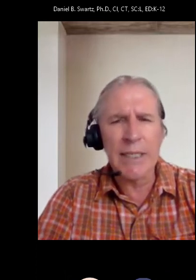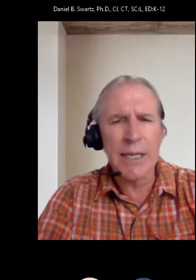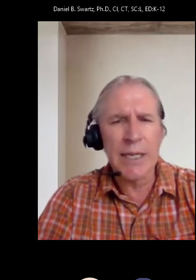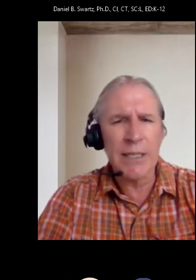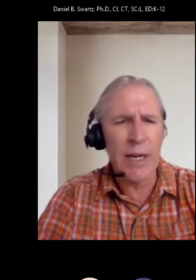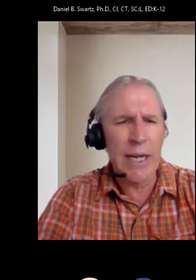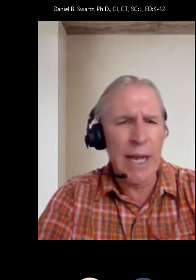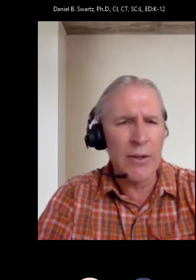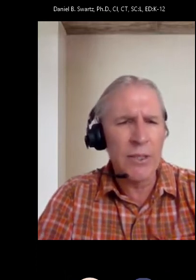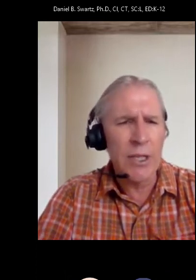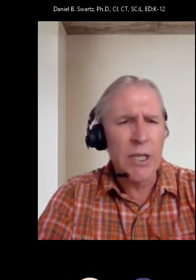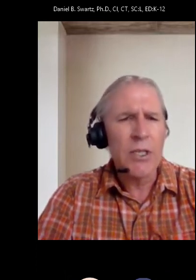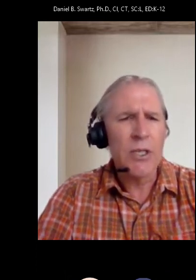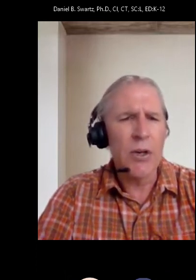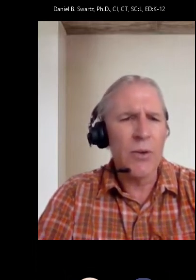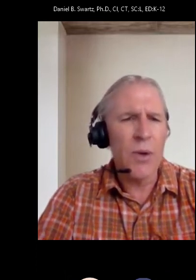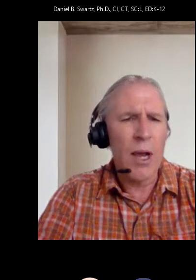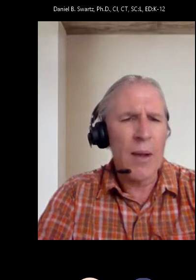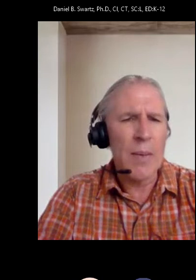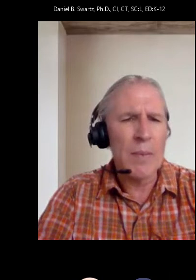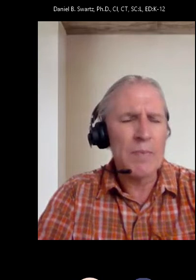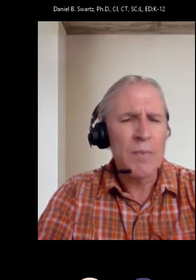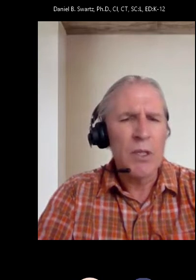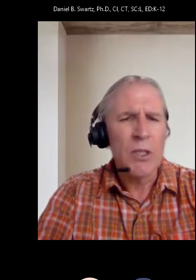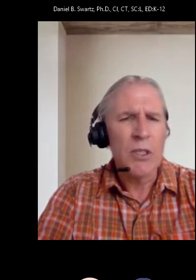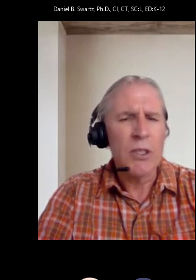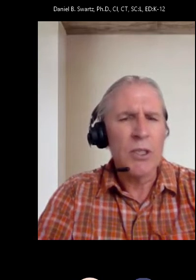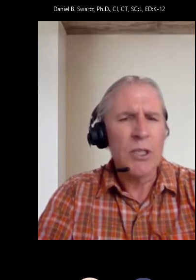line is grayed out. So